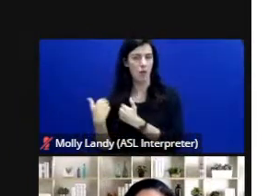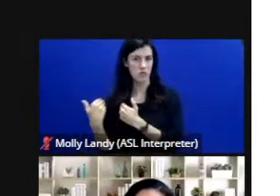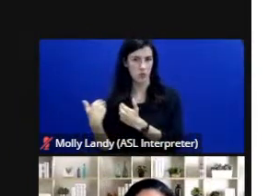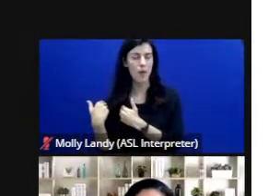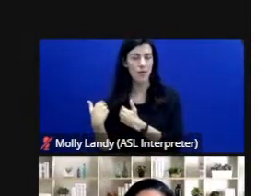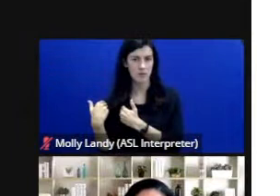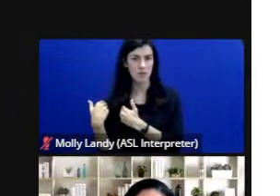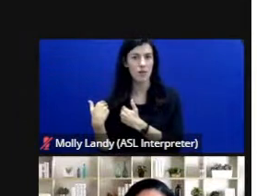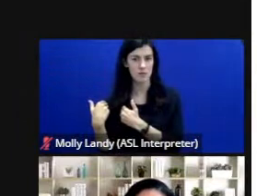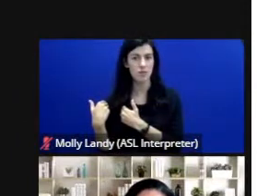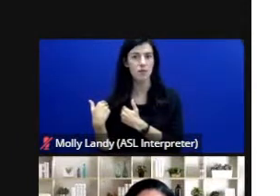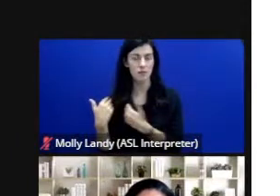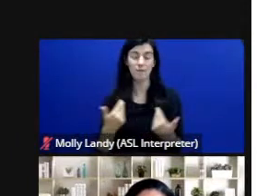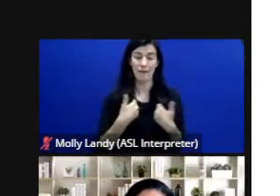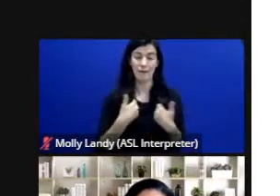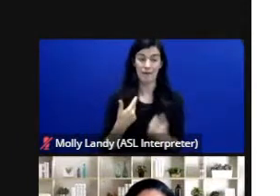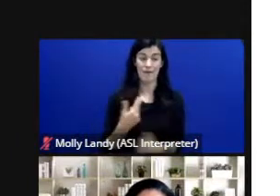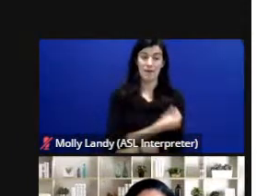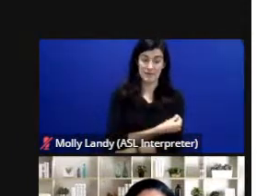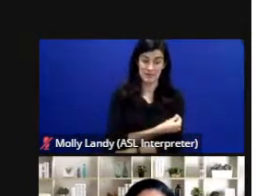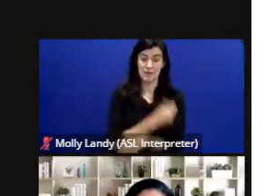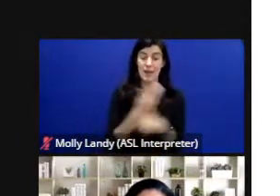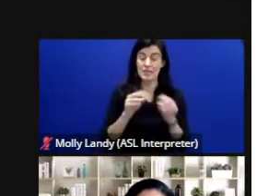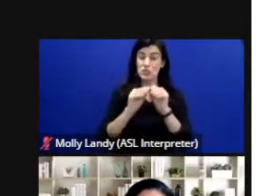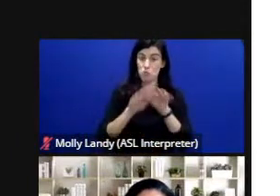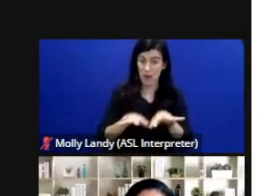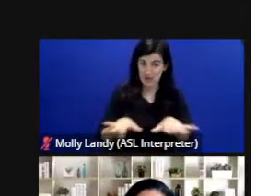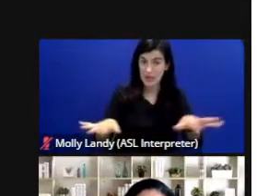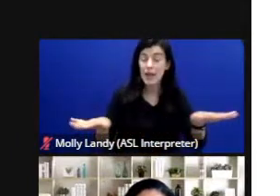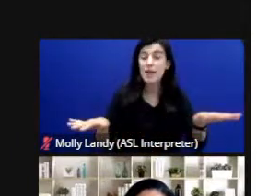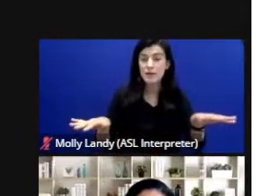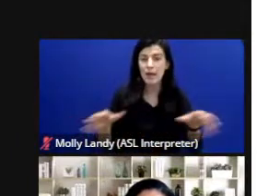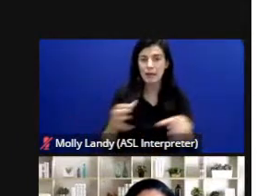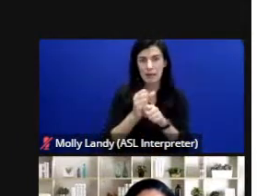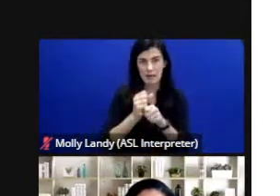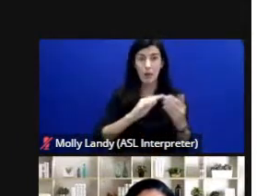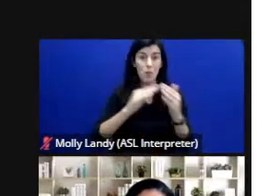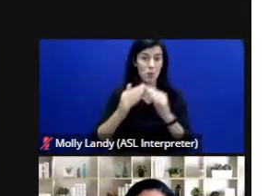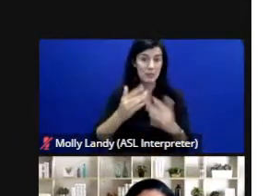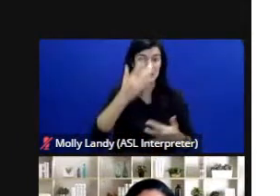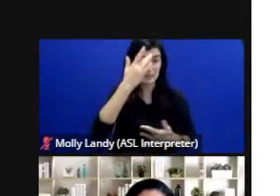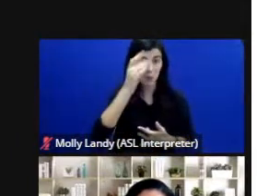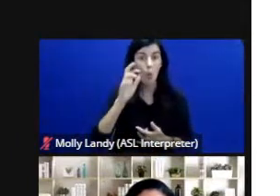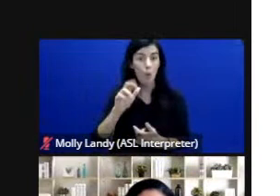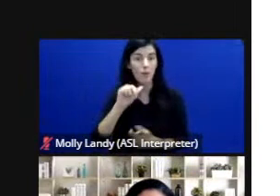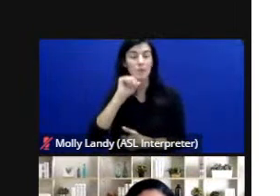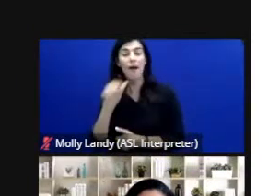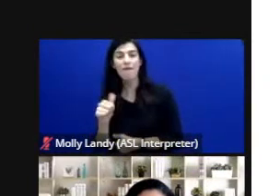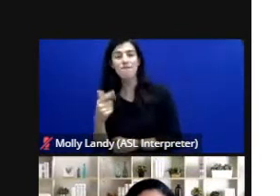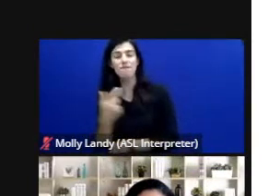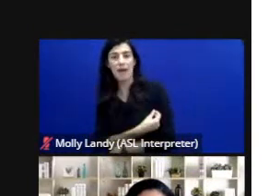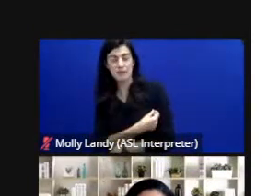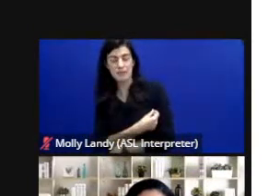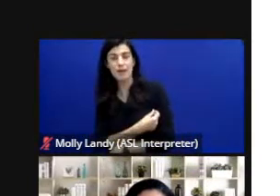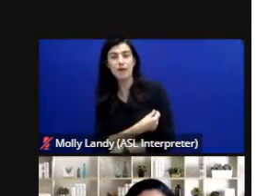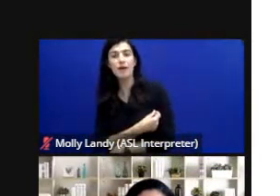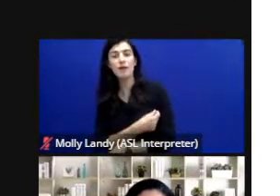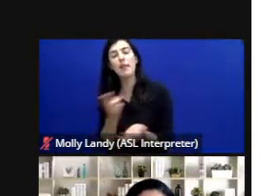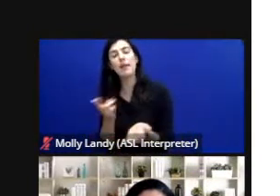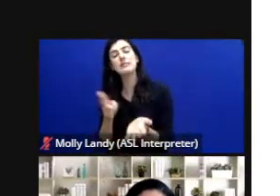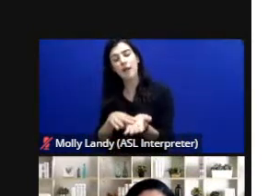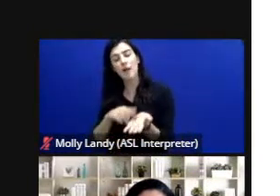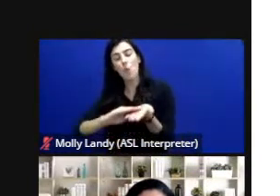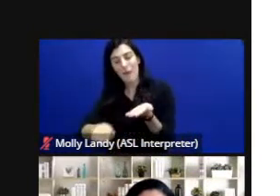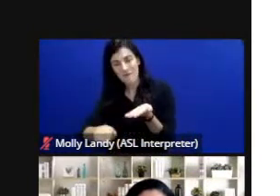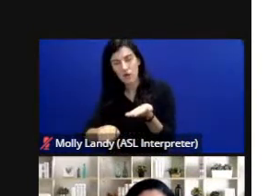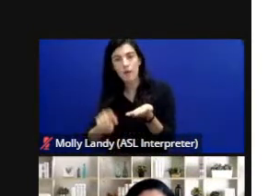being vaccinated and spreading it and contaminating their community, or being unvaccinated and spreading or